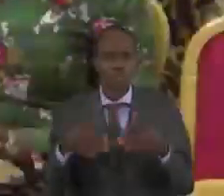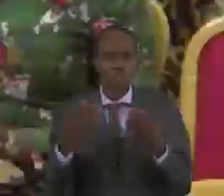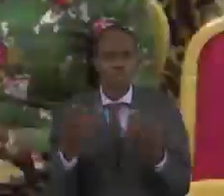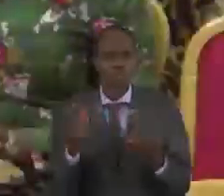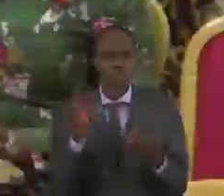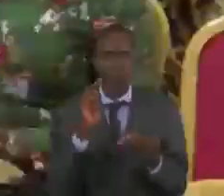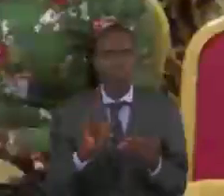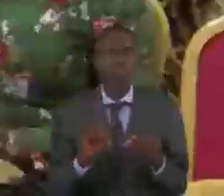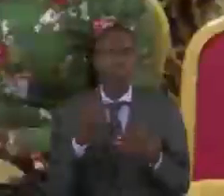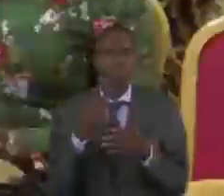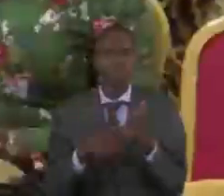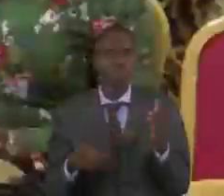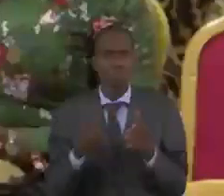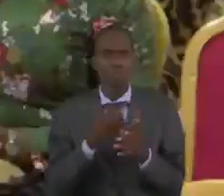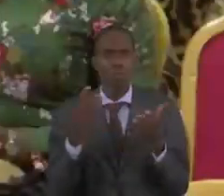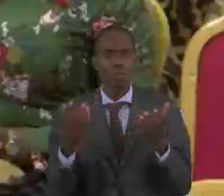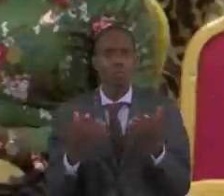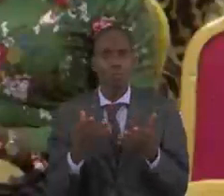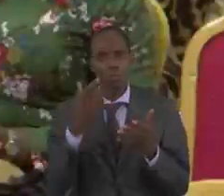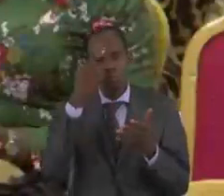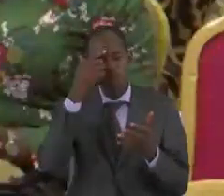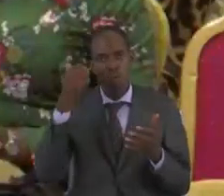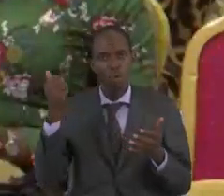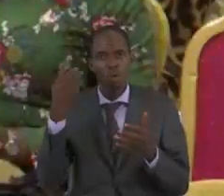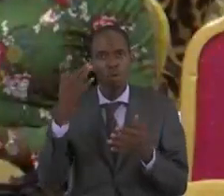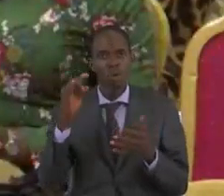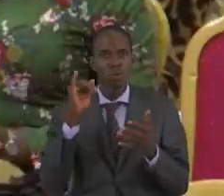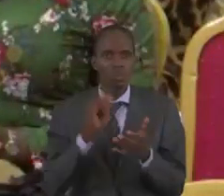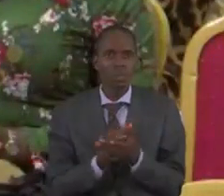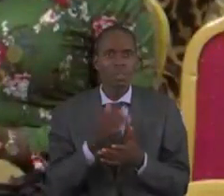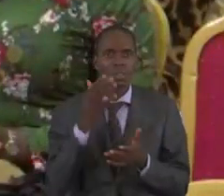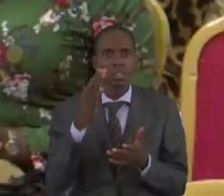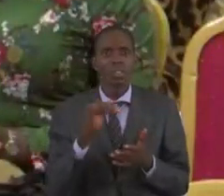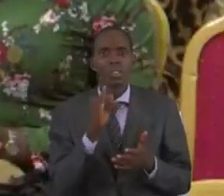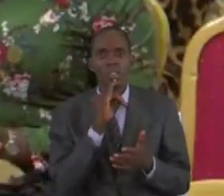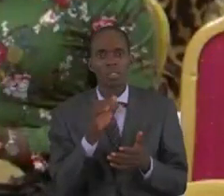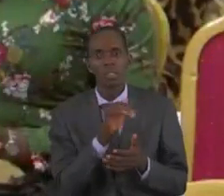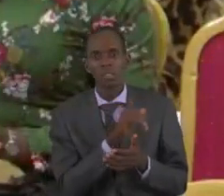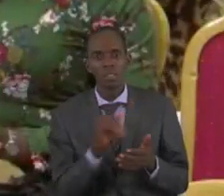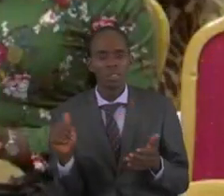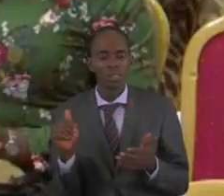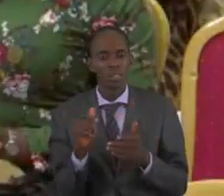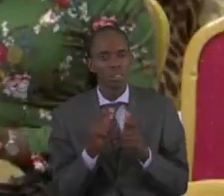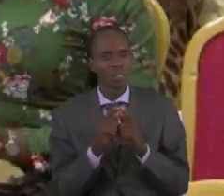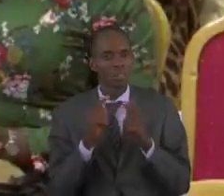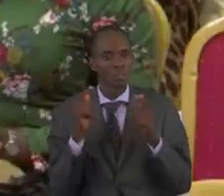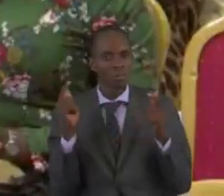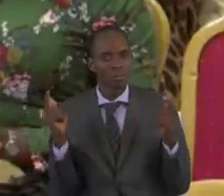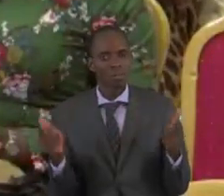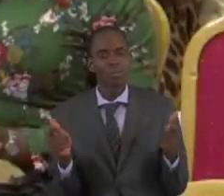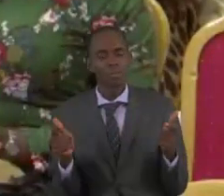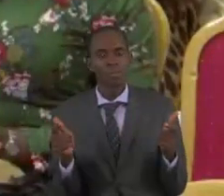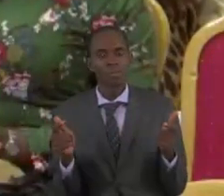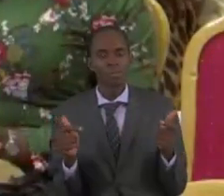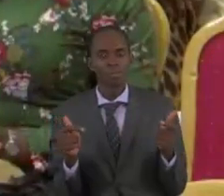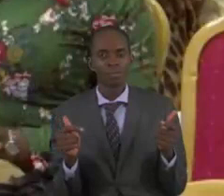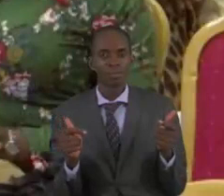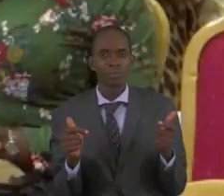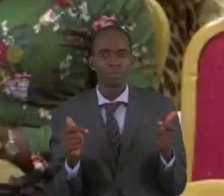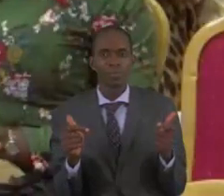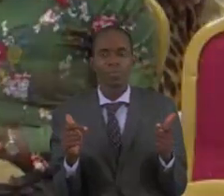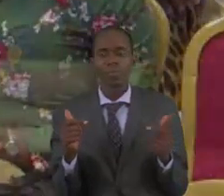they're looking for. Because of that, they're screwed and they're glued to man and to flesh.